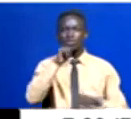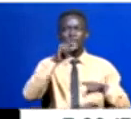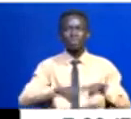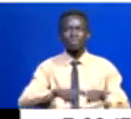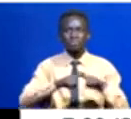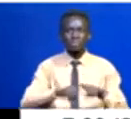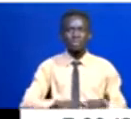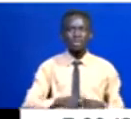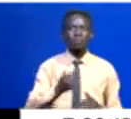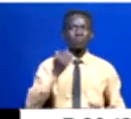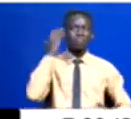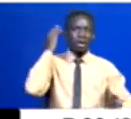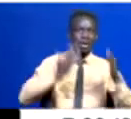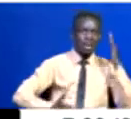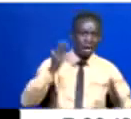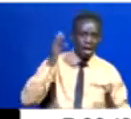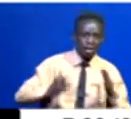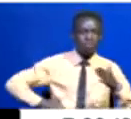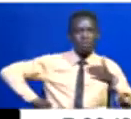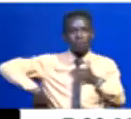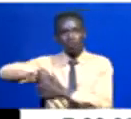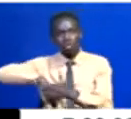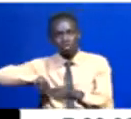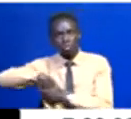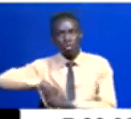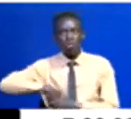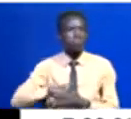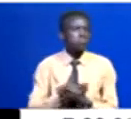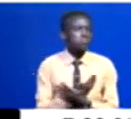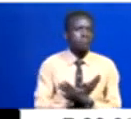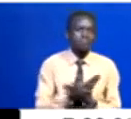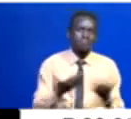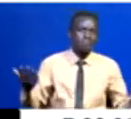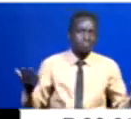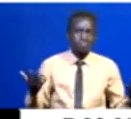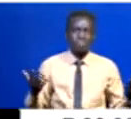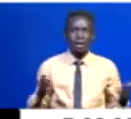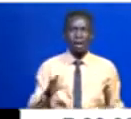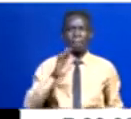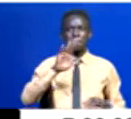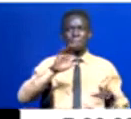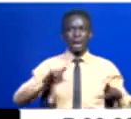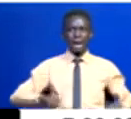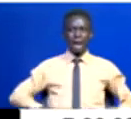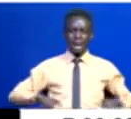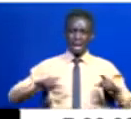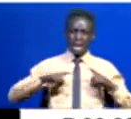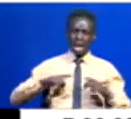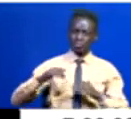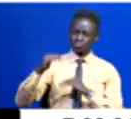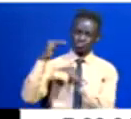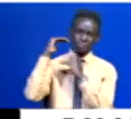whether you run, you play football or rugby, your shelf life is quite limited.